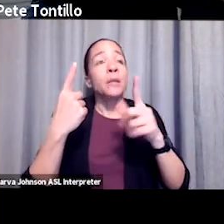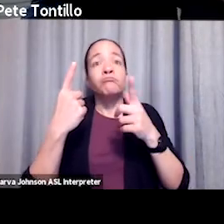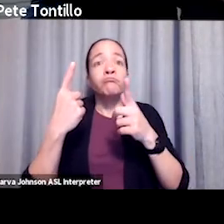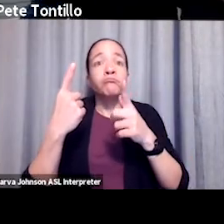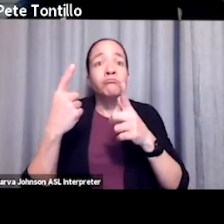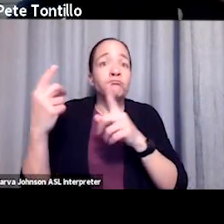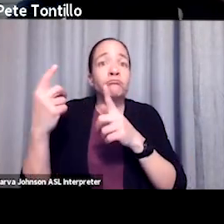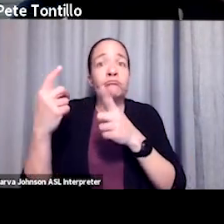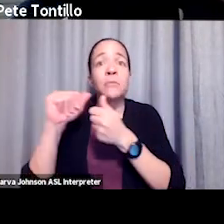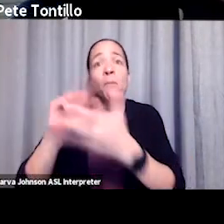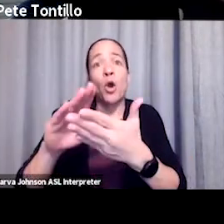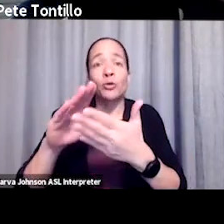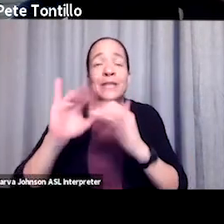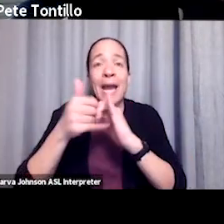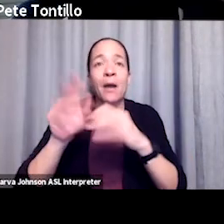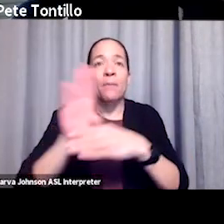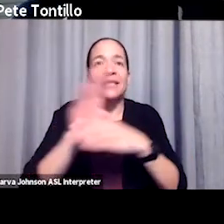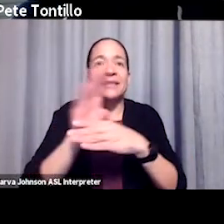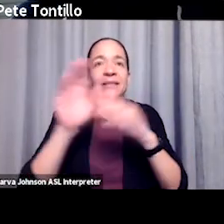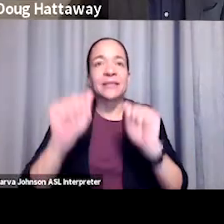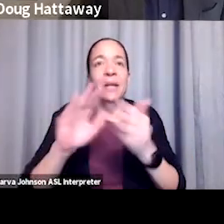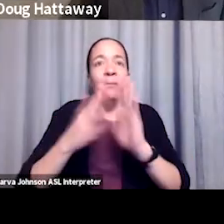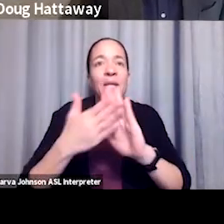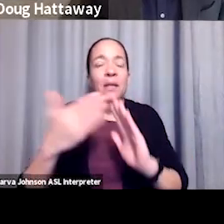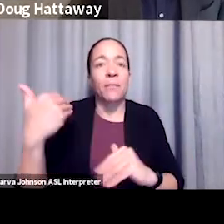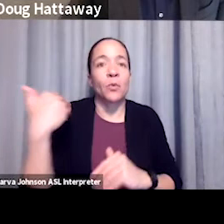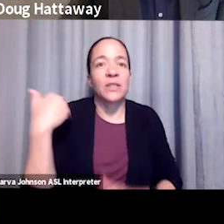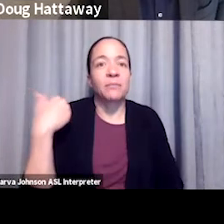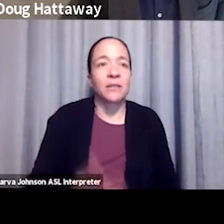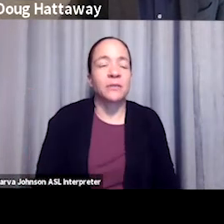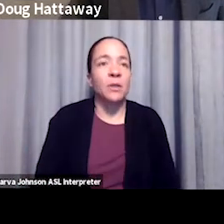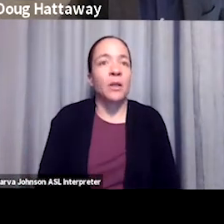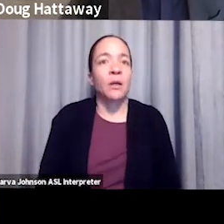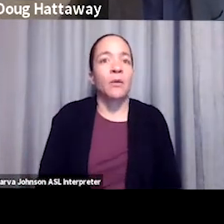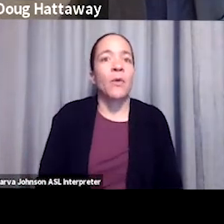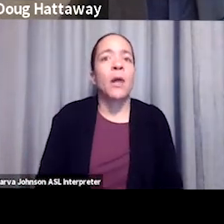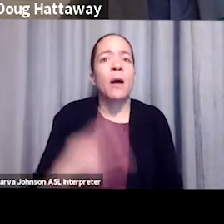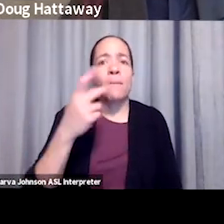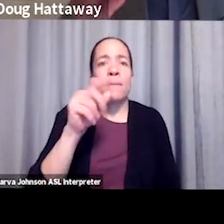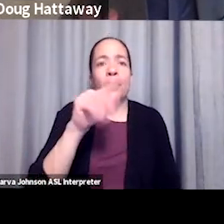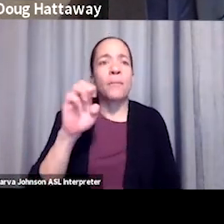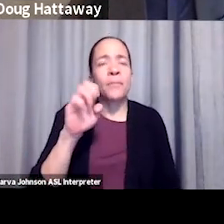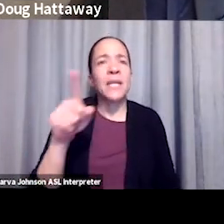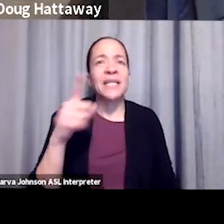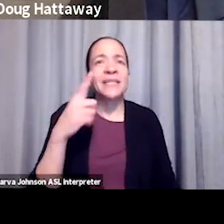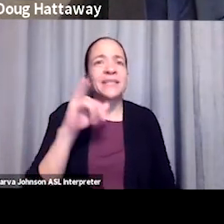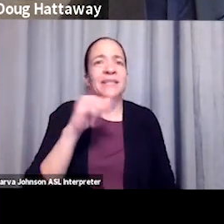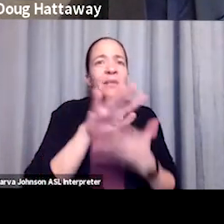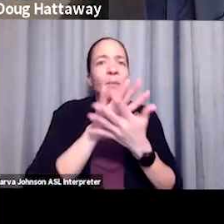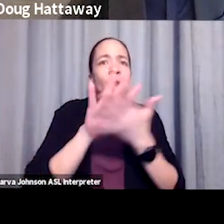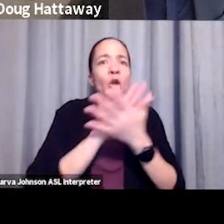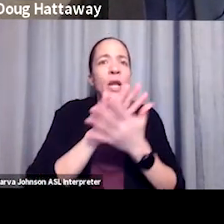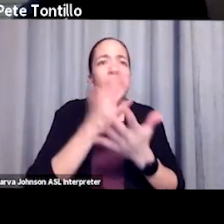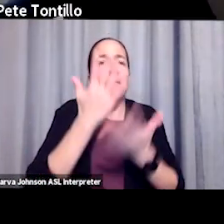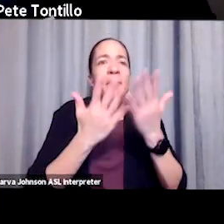example, excuse me, the deck is acting up. Yeah, Pete, actually, we've been getting a number of comments that it's blurry, so there might be a connection